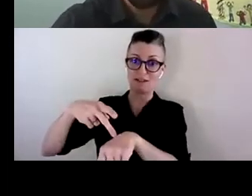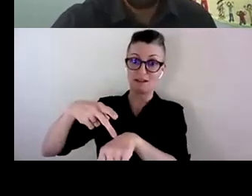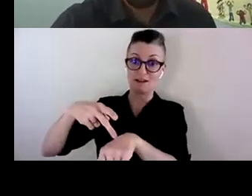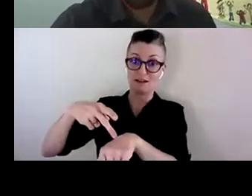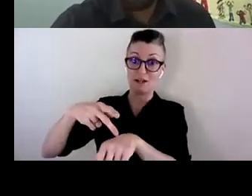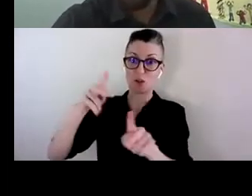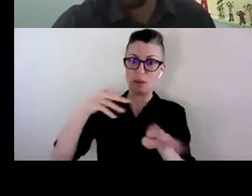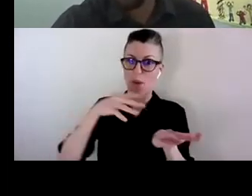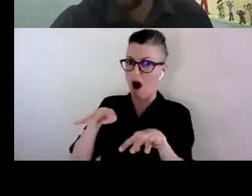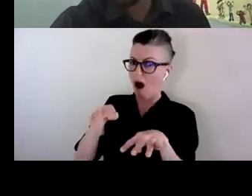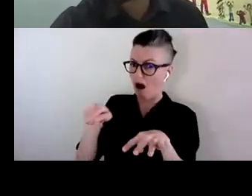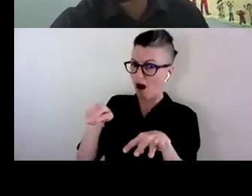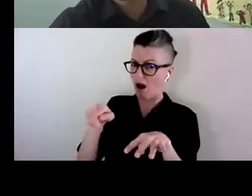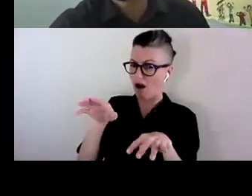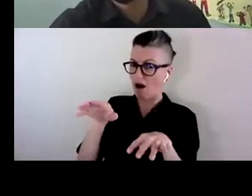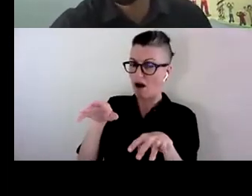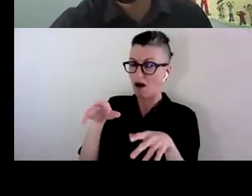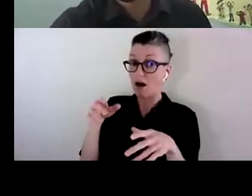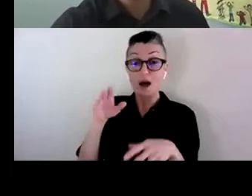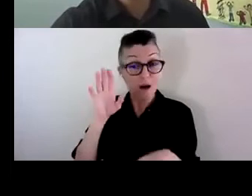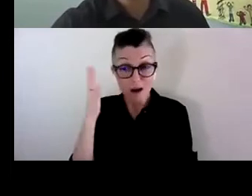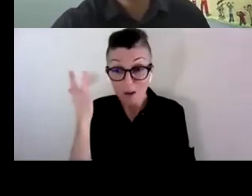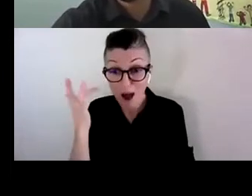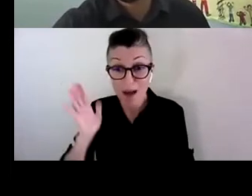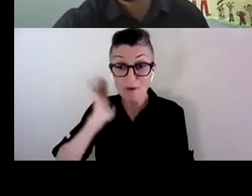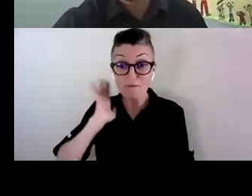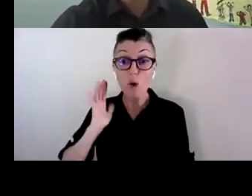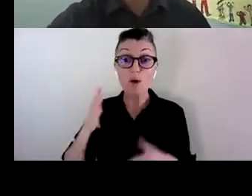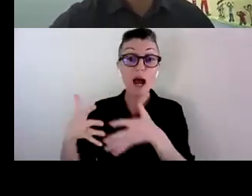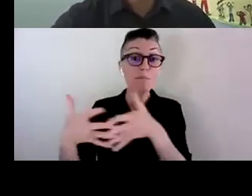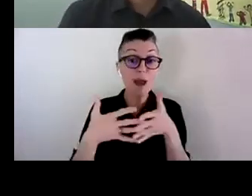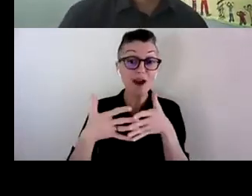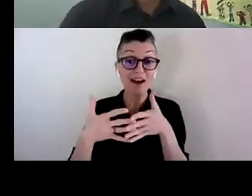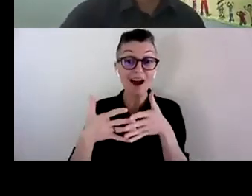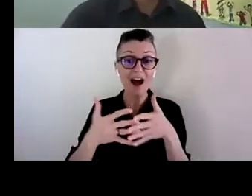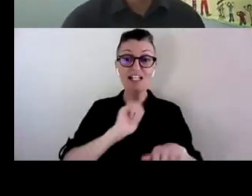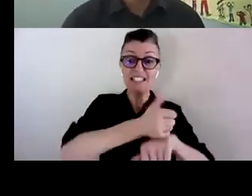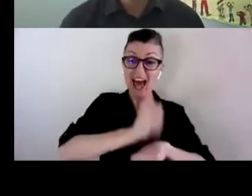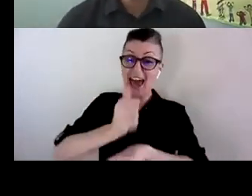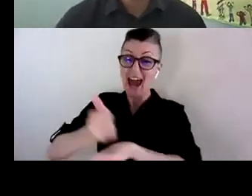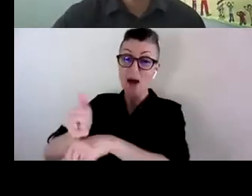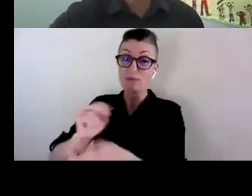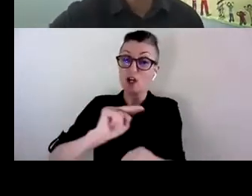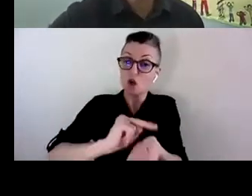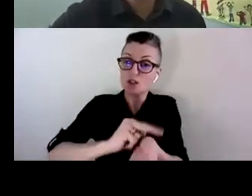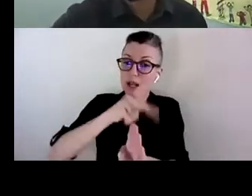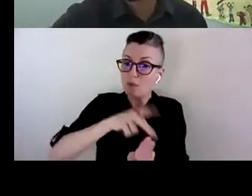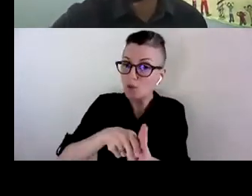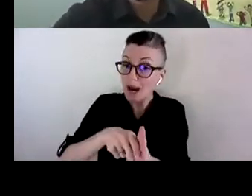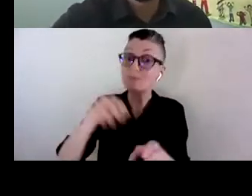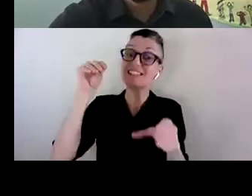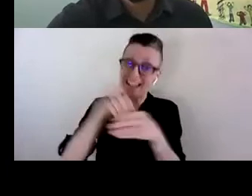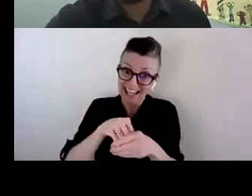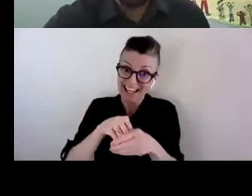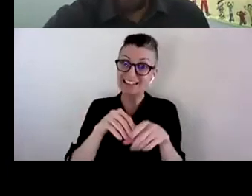colonialism, and that the US established Americanized schools in the Philippines that evolved into Americanized nursing schools in the